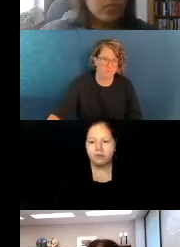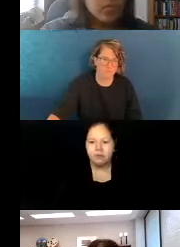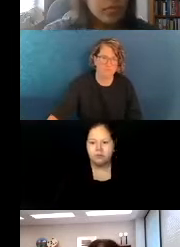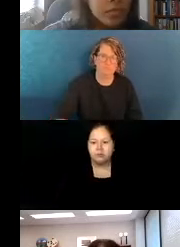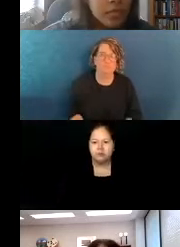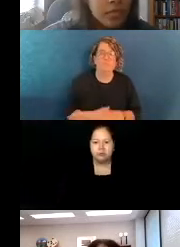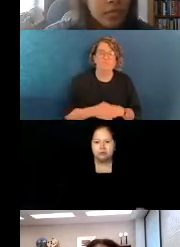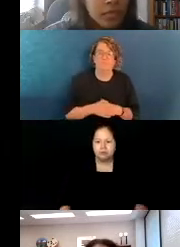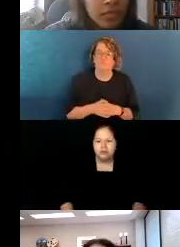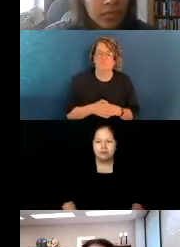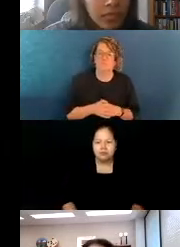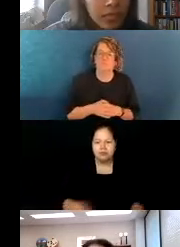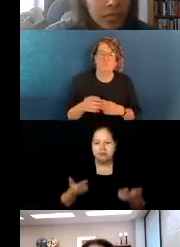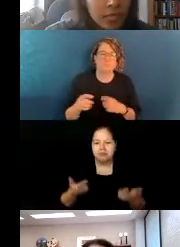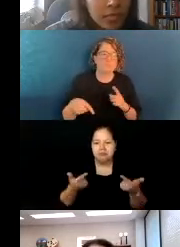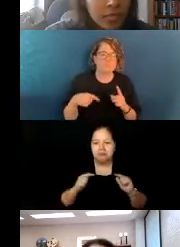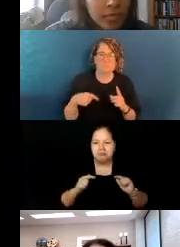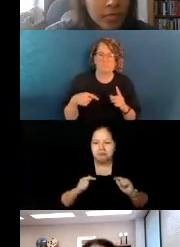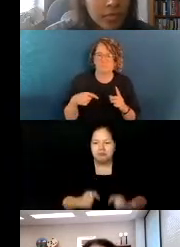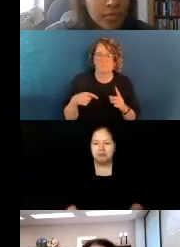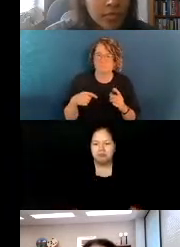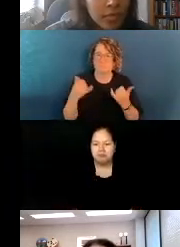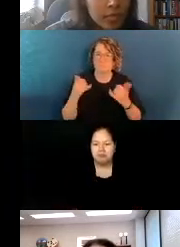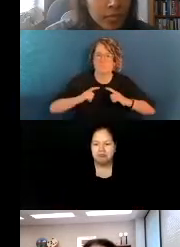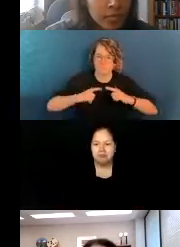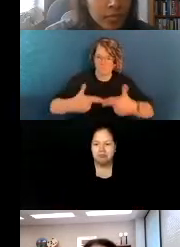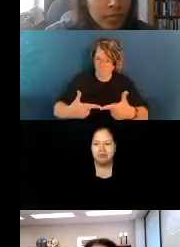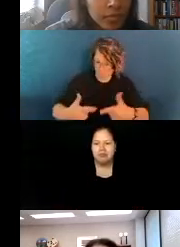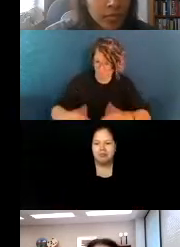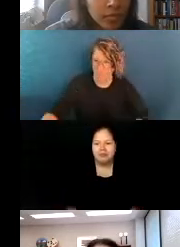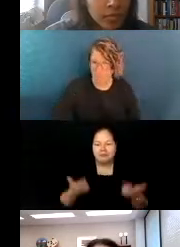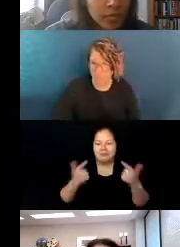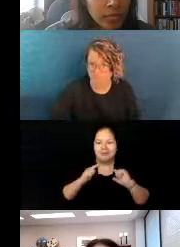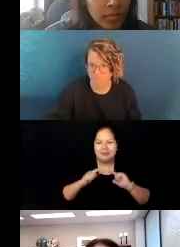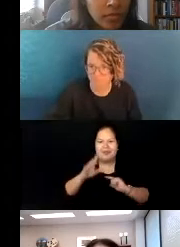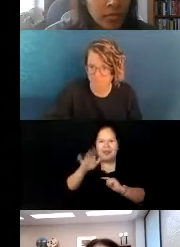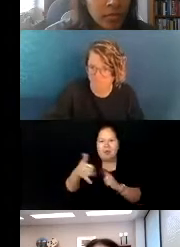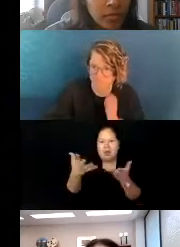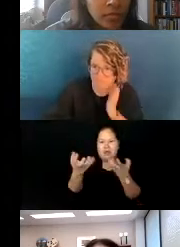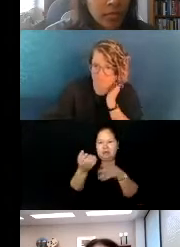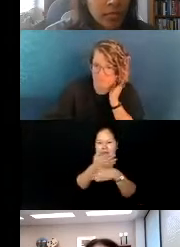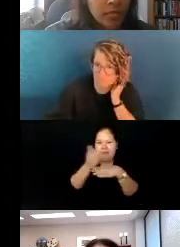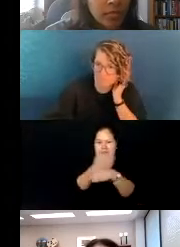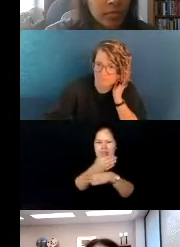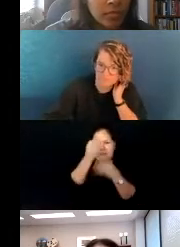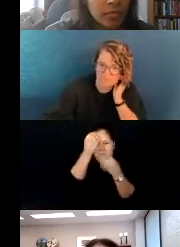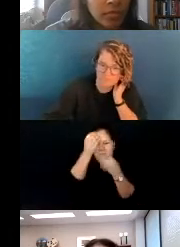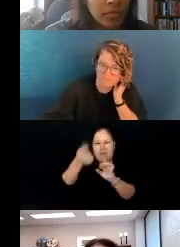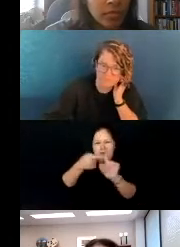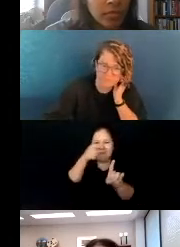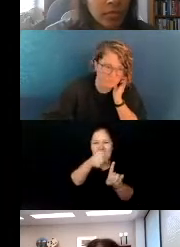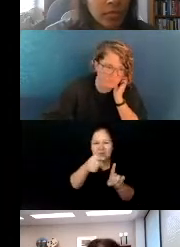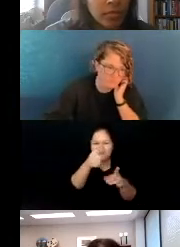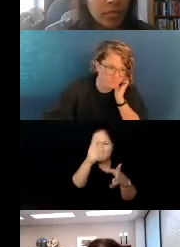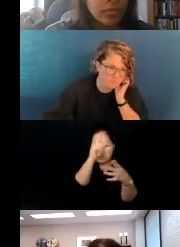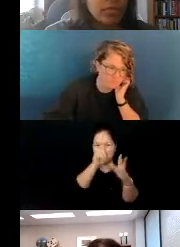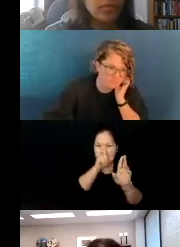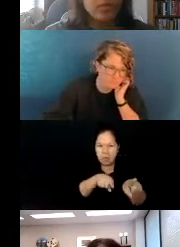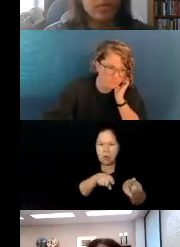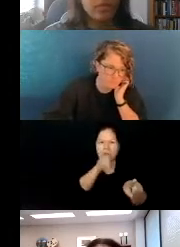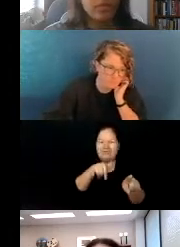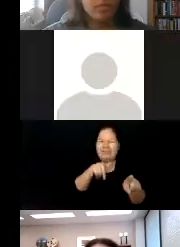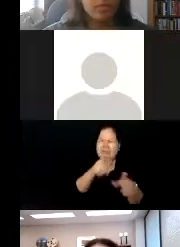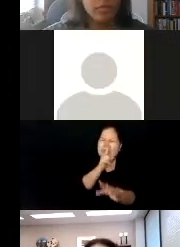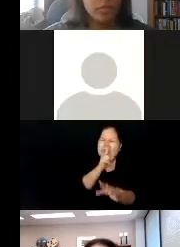report. That report was from 2018, as it is critical for our understanding. So this is a foundational